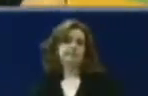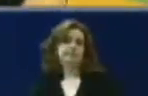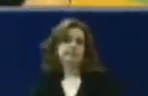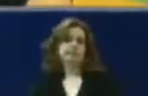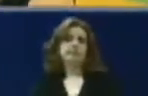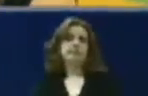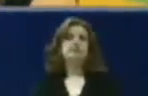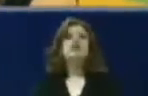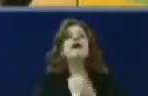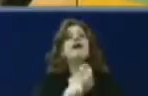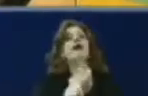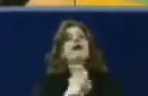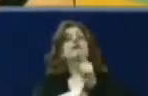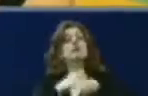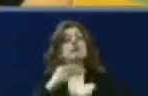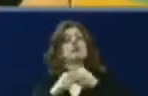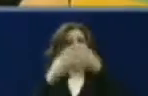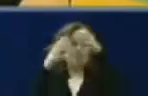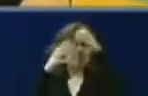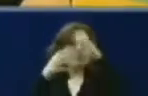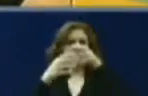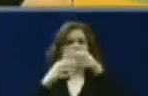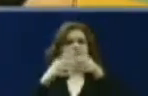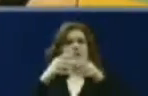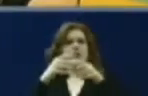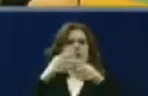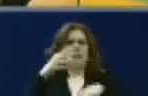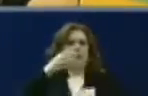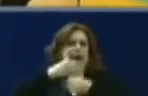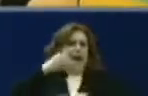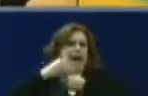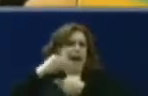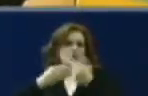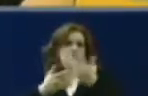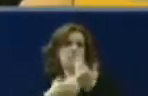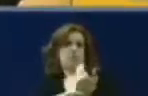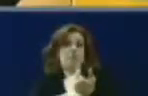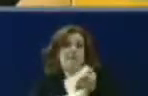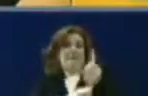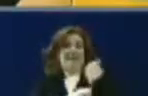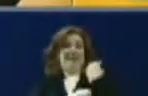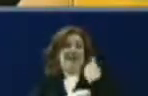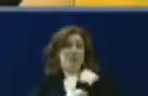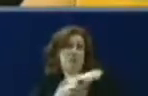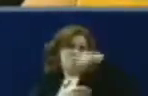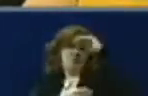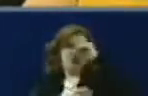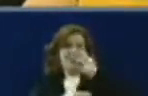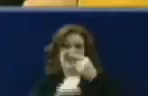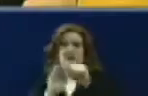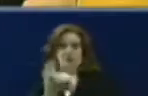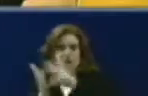With each year we are in Global Scholars, we build upon the previous year. In sixth grade, we learned about the world.